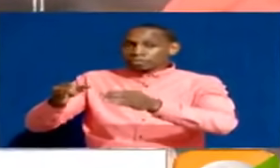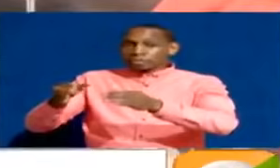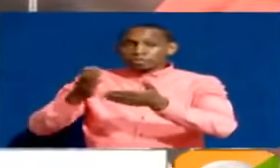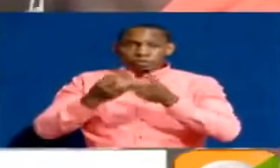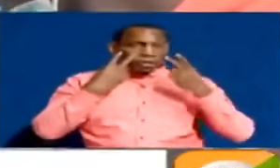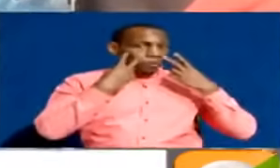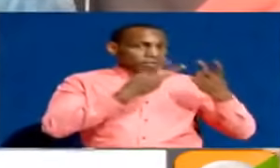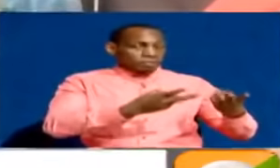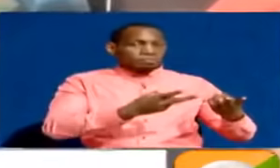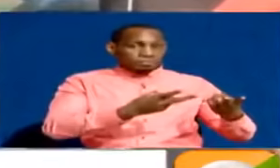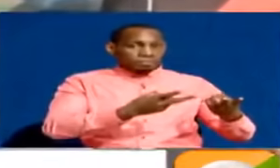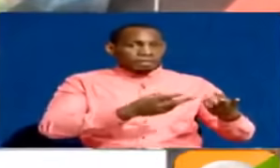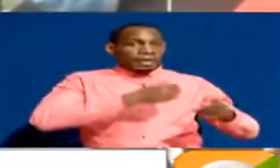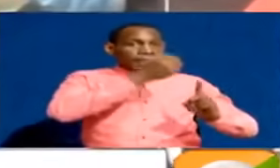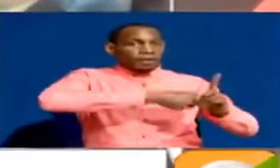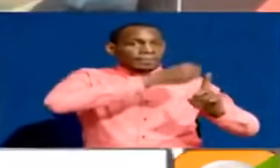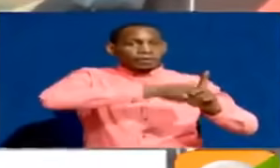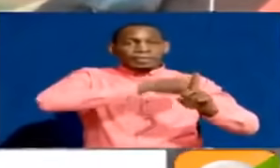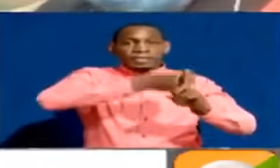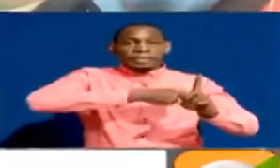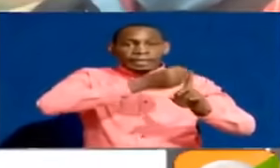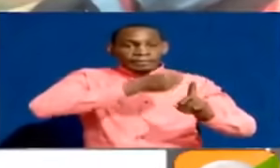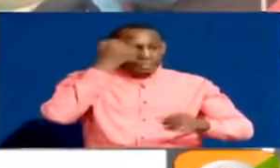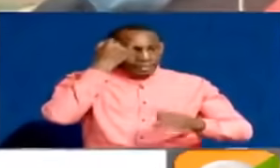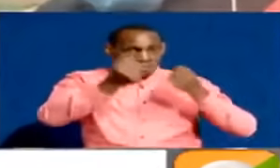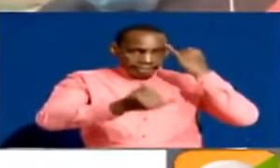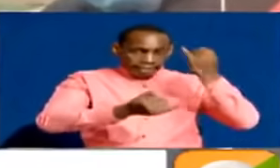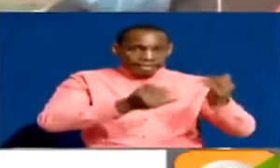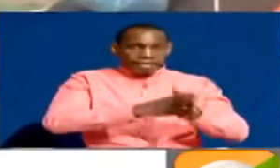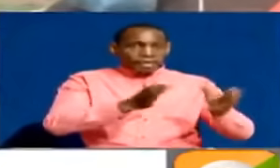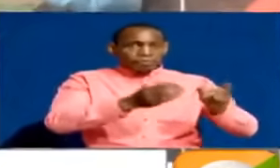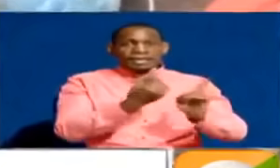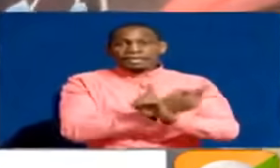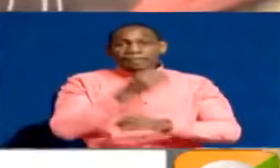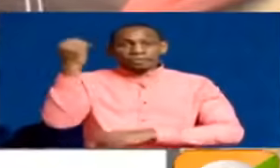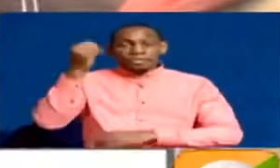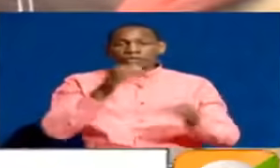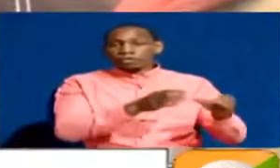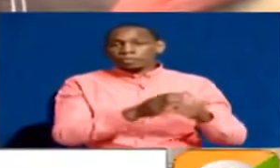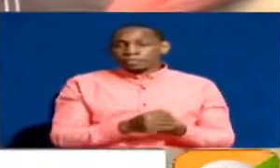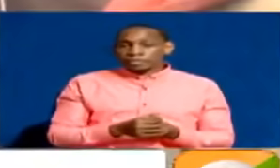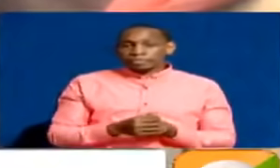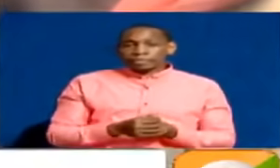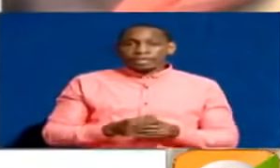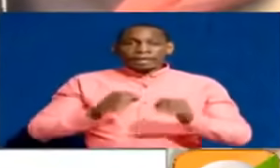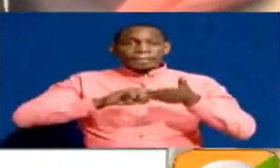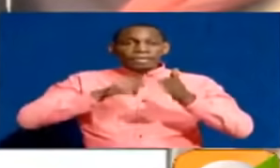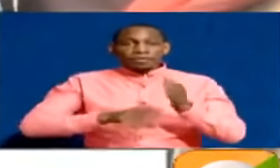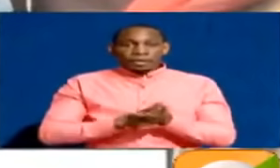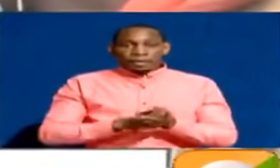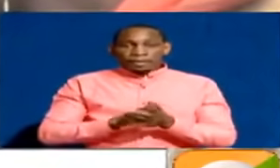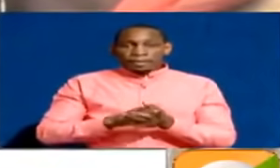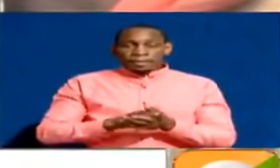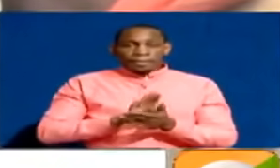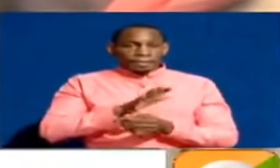be seen to be advocating ideals of formation of another political party. In essence, you are deemed